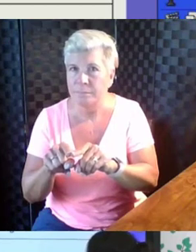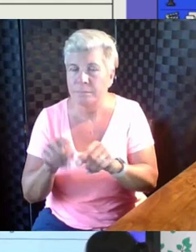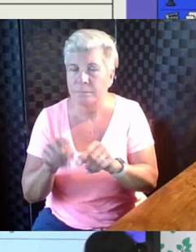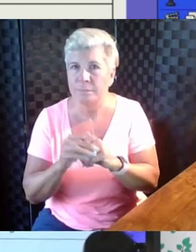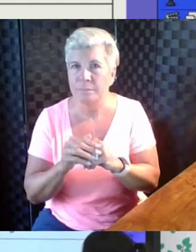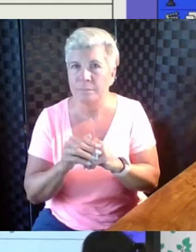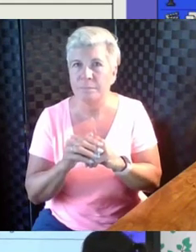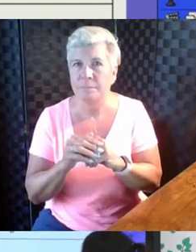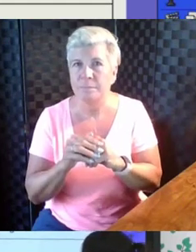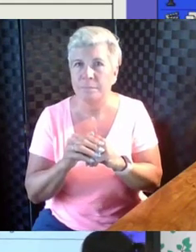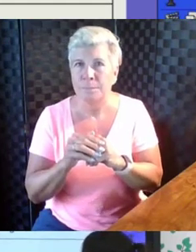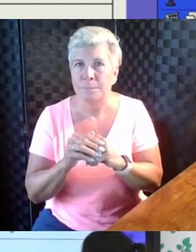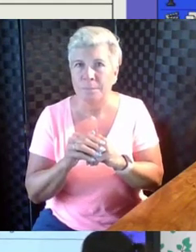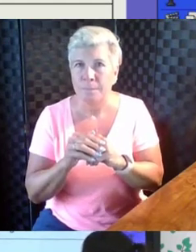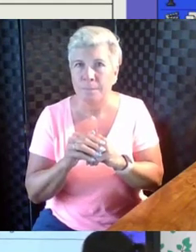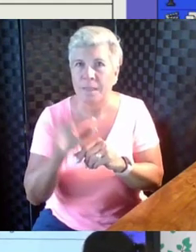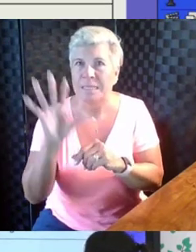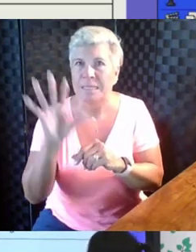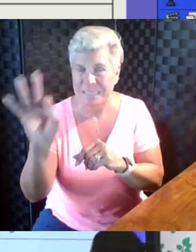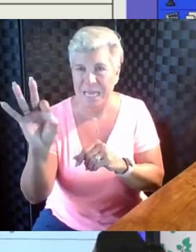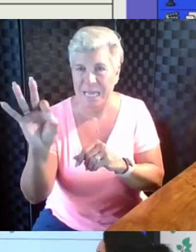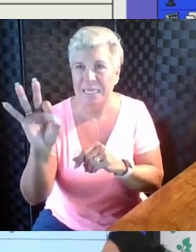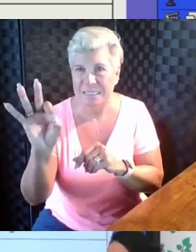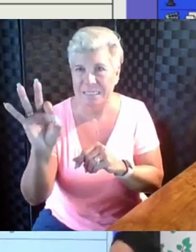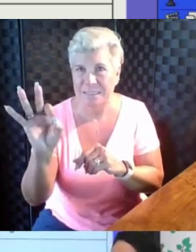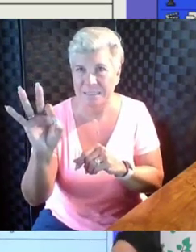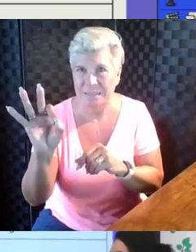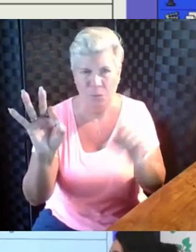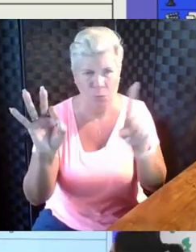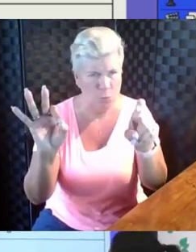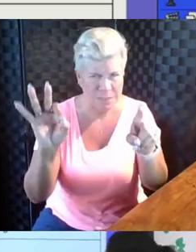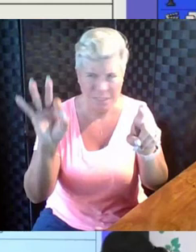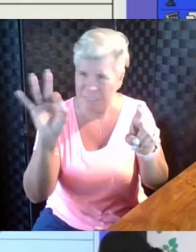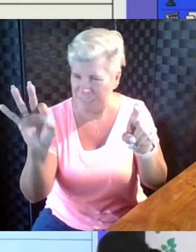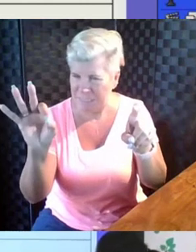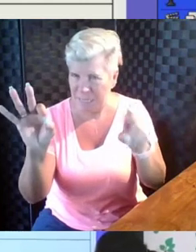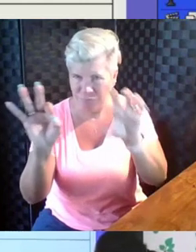the other part that we know 9 more popped up.